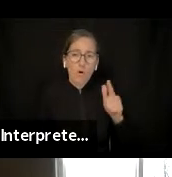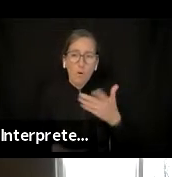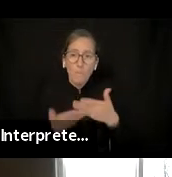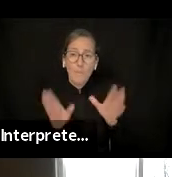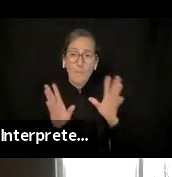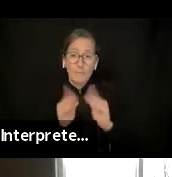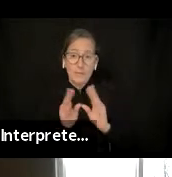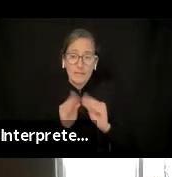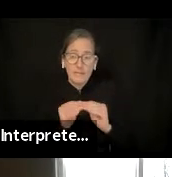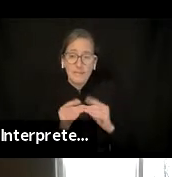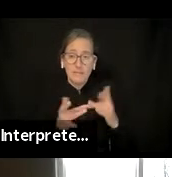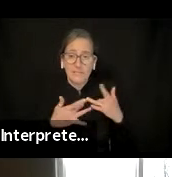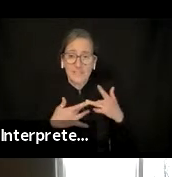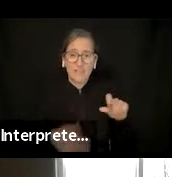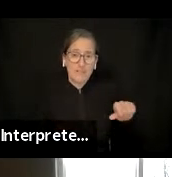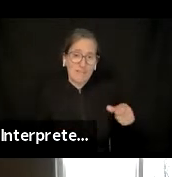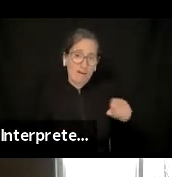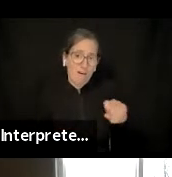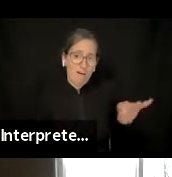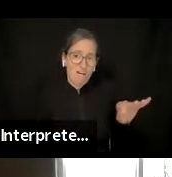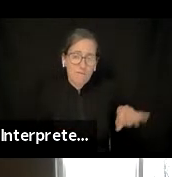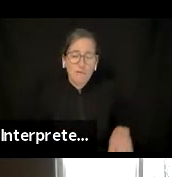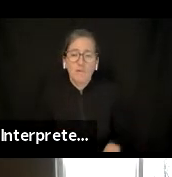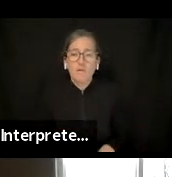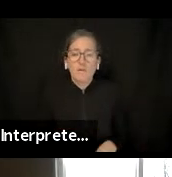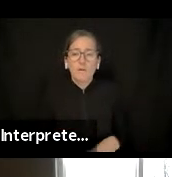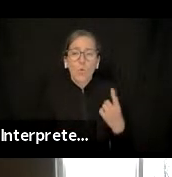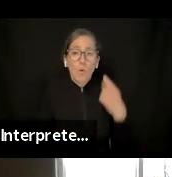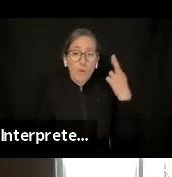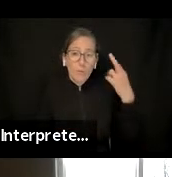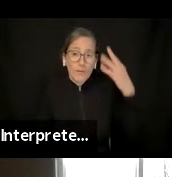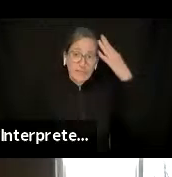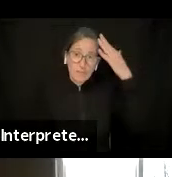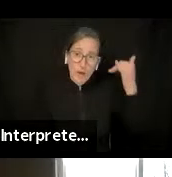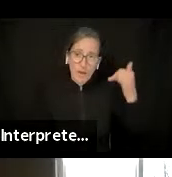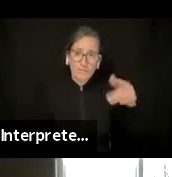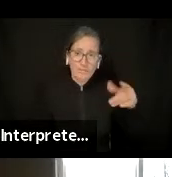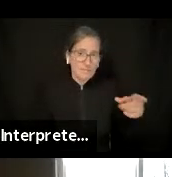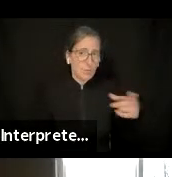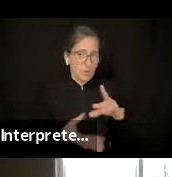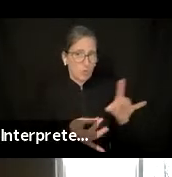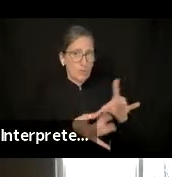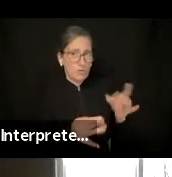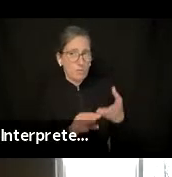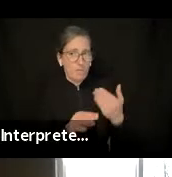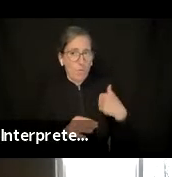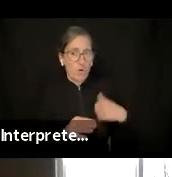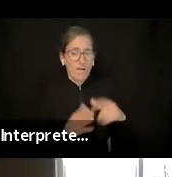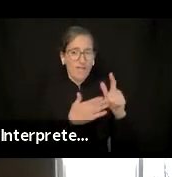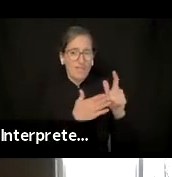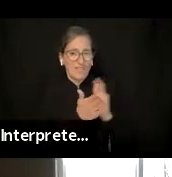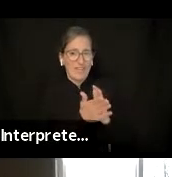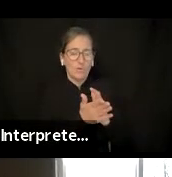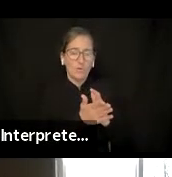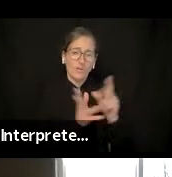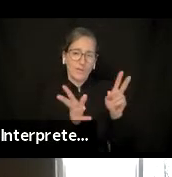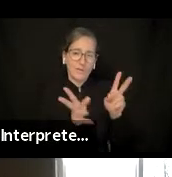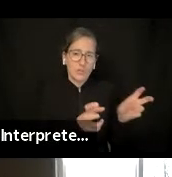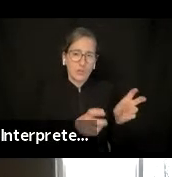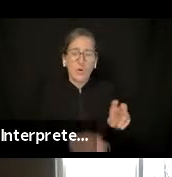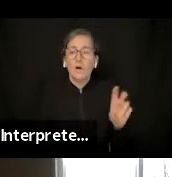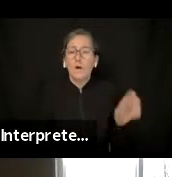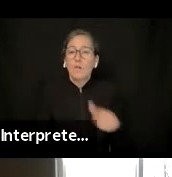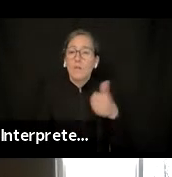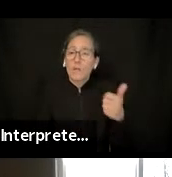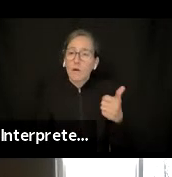And it wasn't, one of the reasons was what you were discussing, Mary, the legal piece. And the other one was